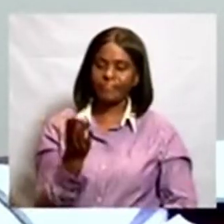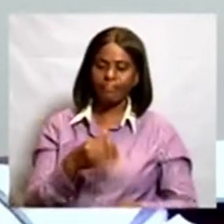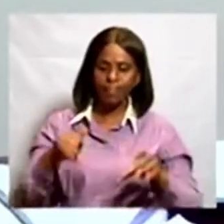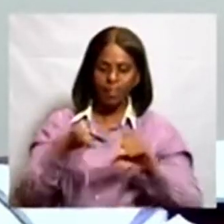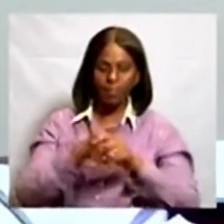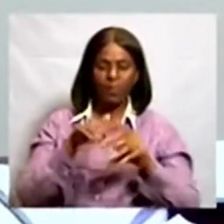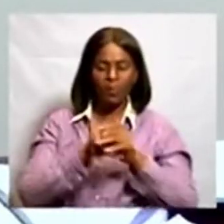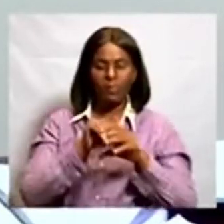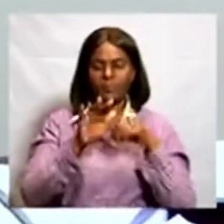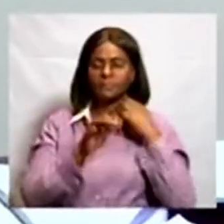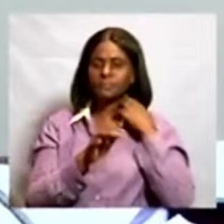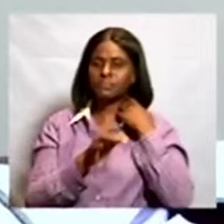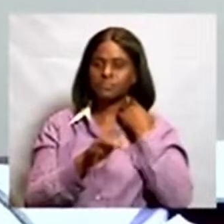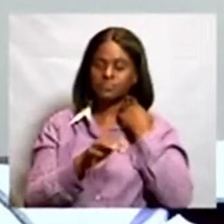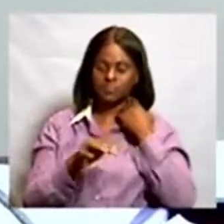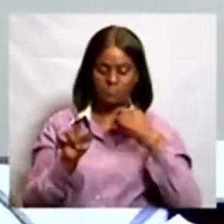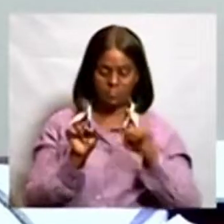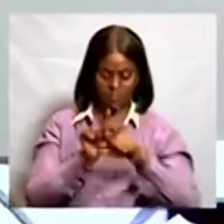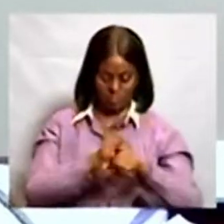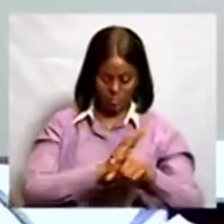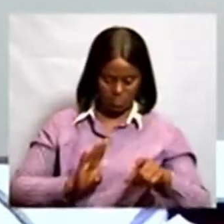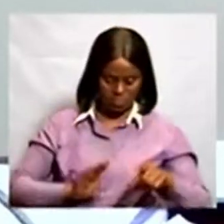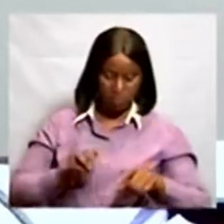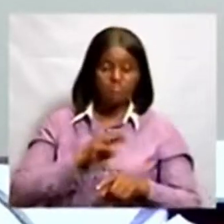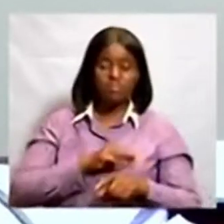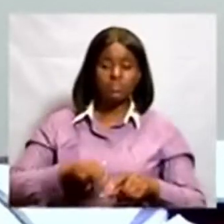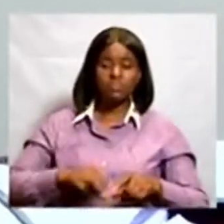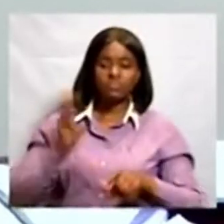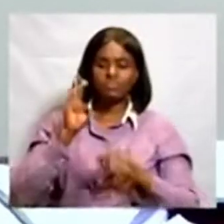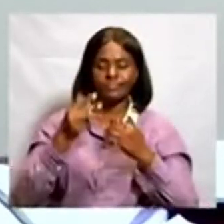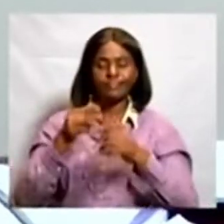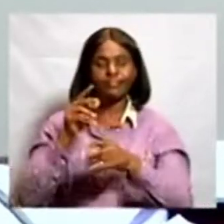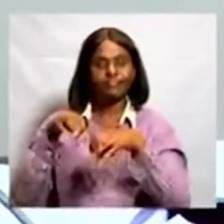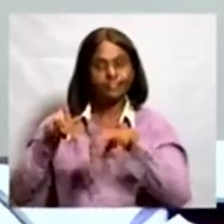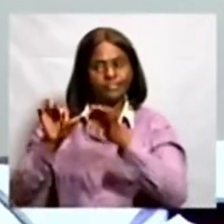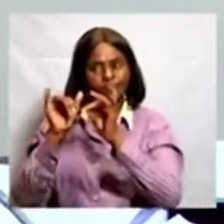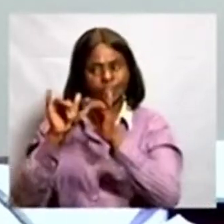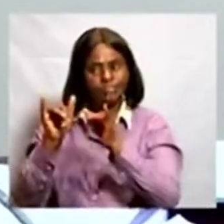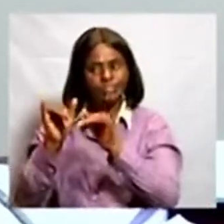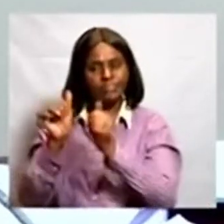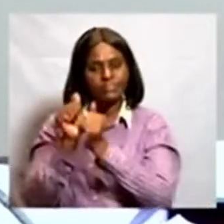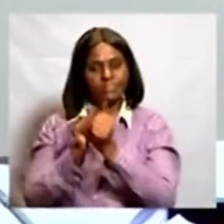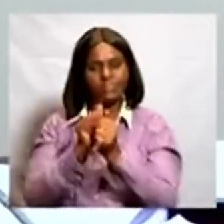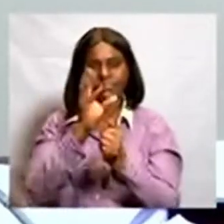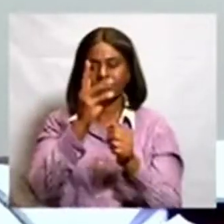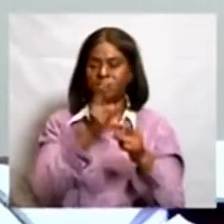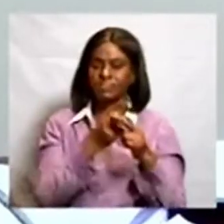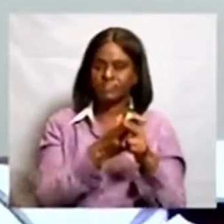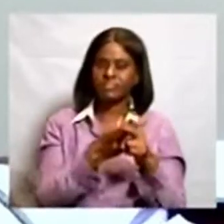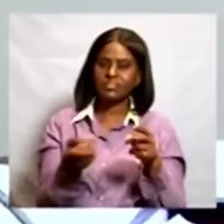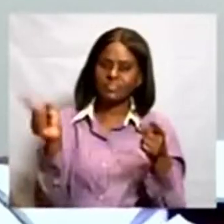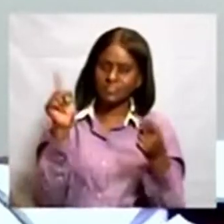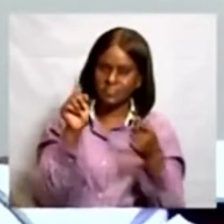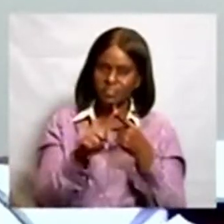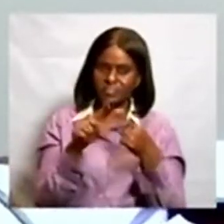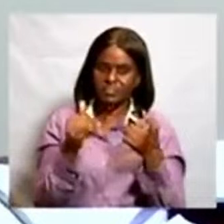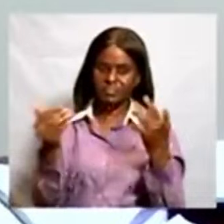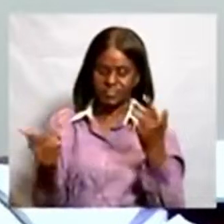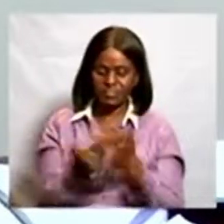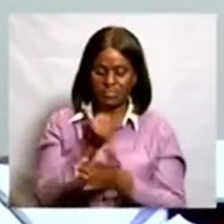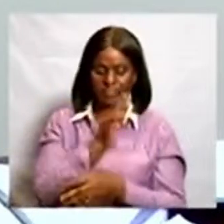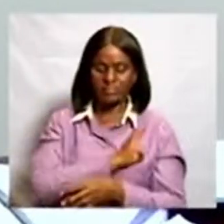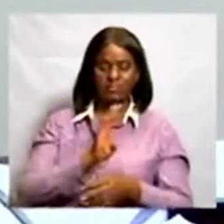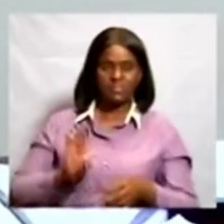include the board members that will hold office for a period of 6 months until a new board